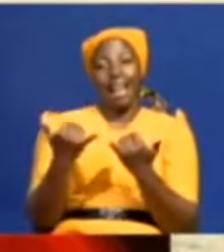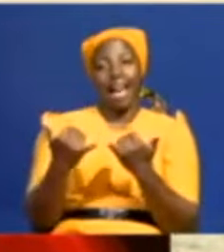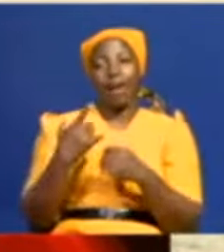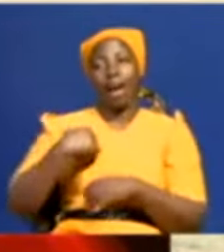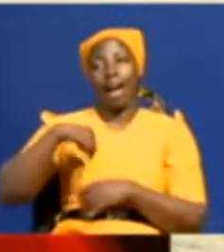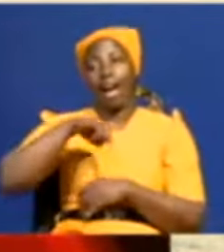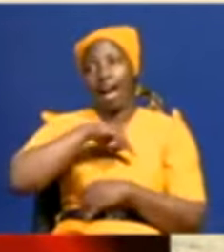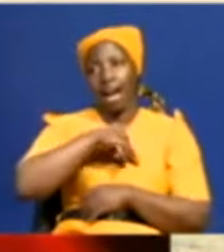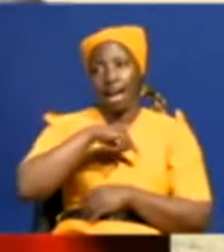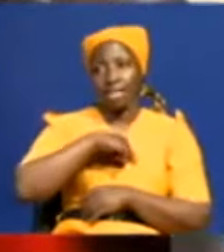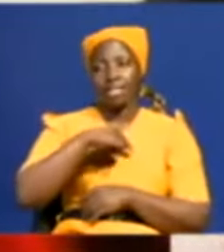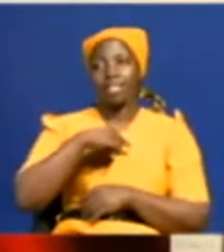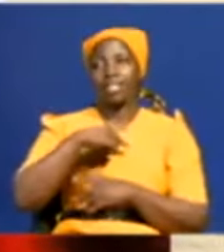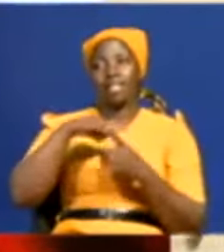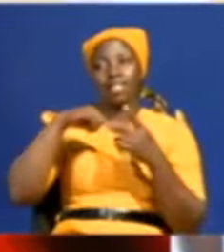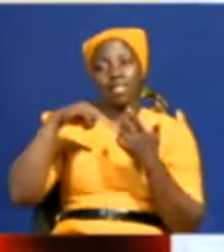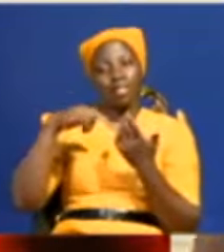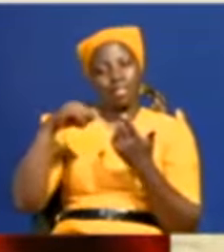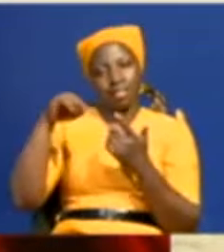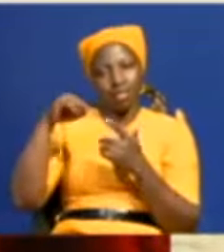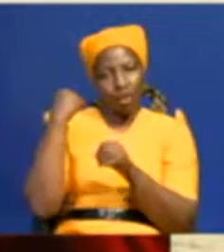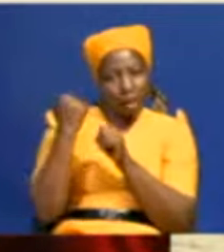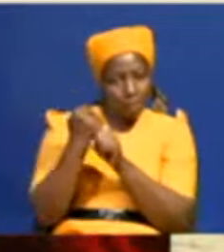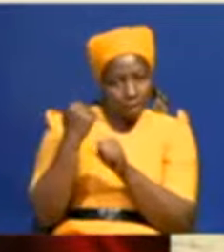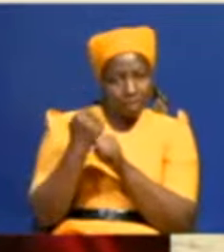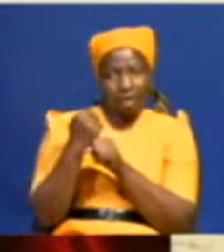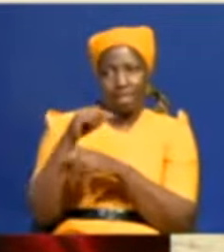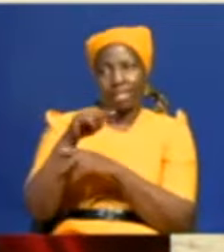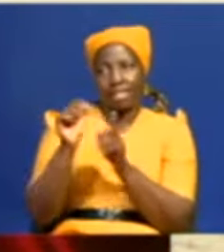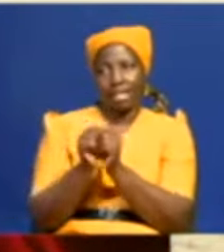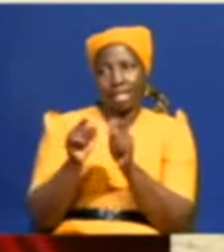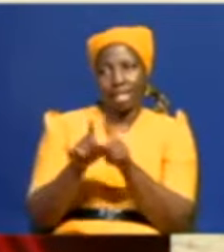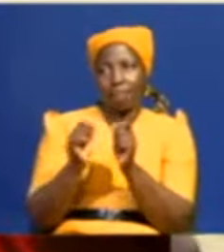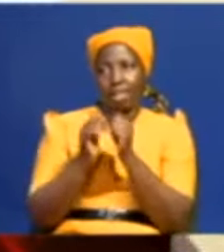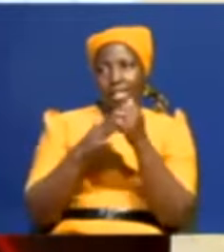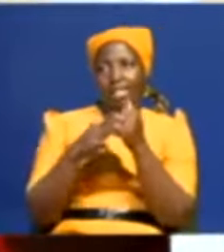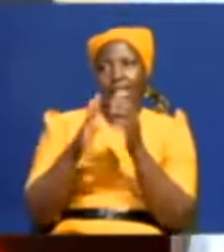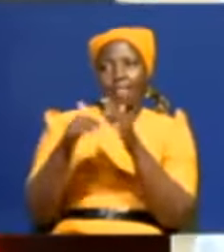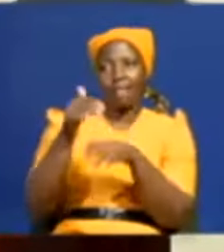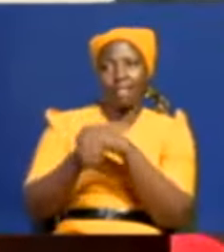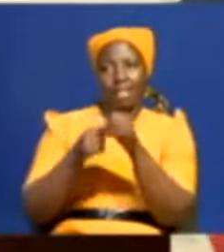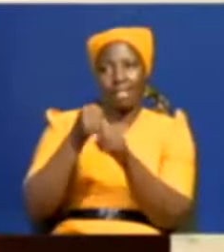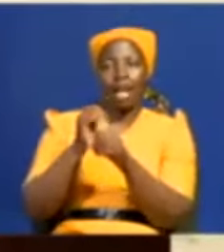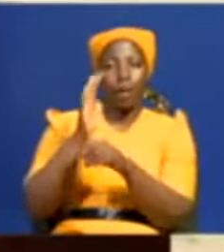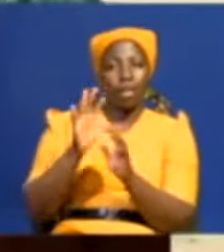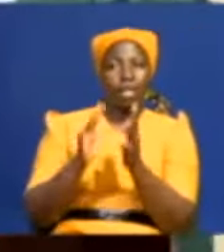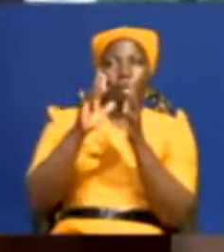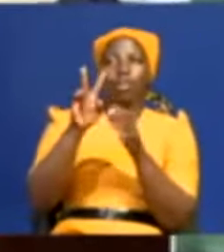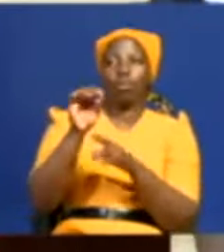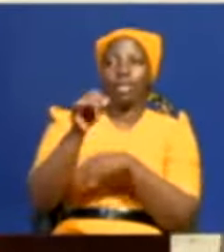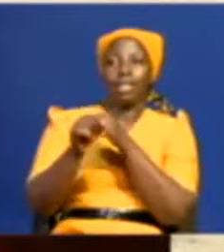Island, being the 19th edition. Come next year, we'll be celebrating our 20 years since inception.